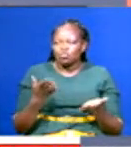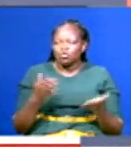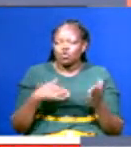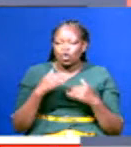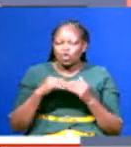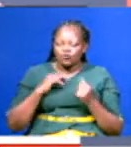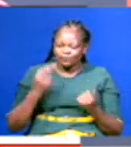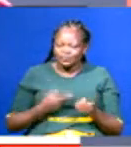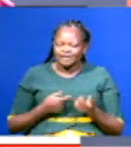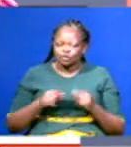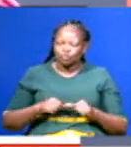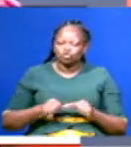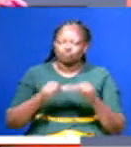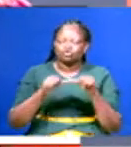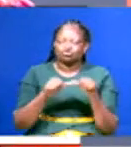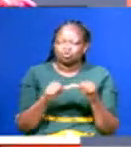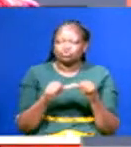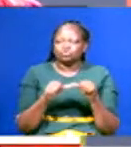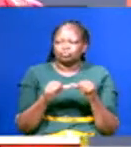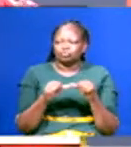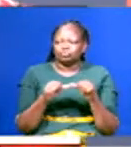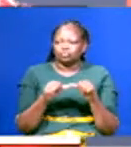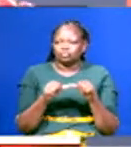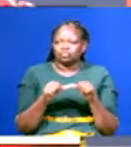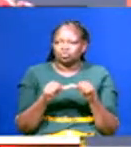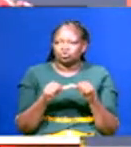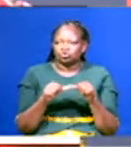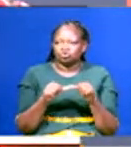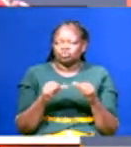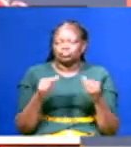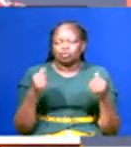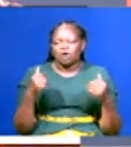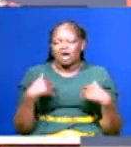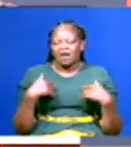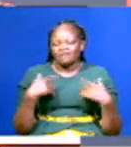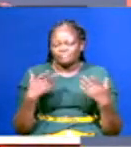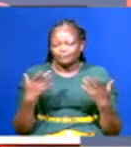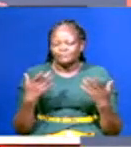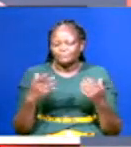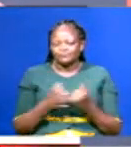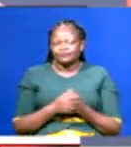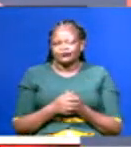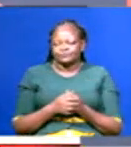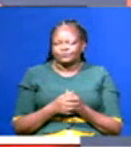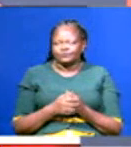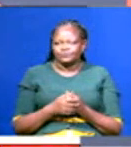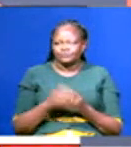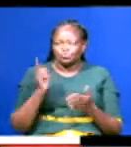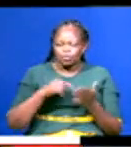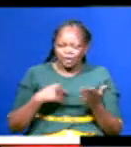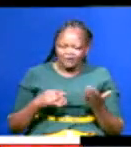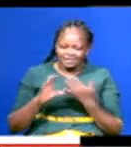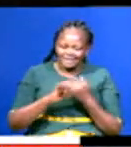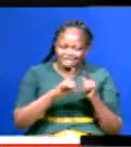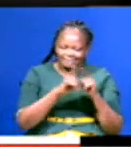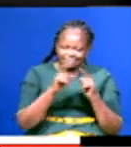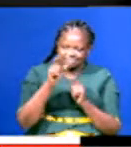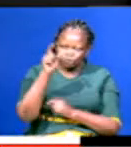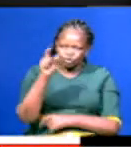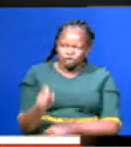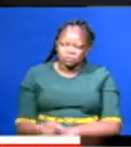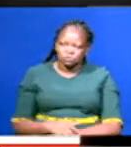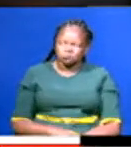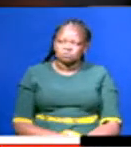to drive, shorten the digital divide that we have as a country and also as a continent?